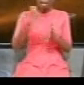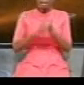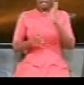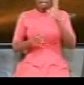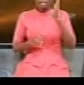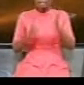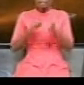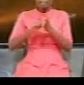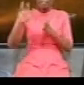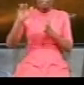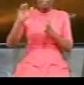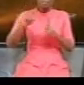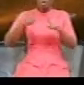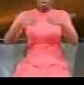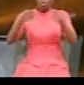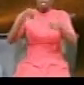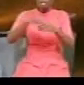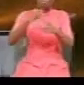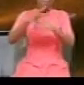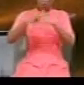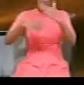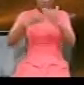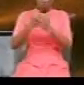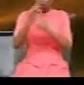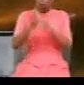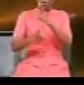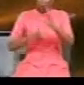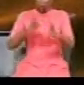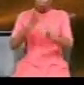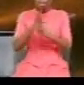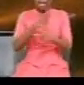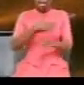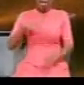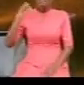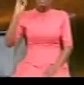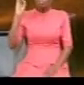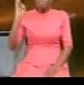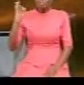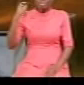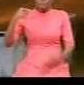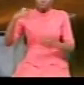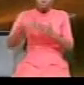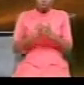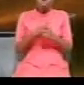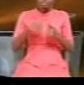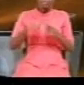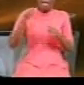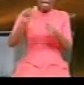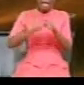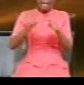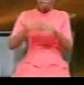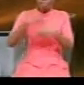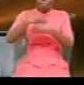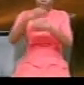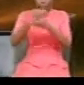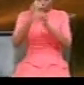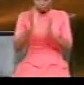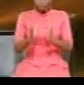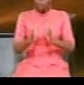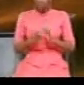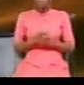go ye into all the world and preach the gospel to every